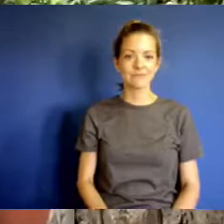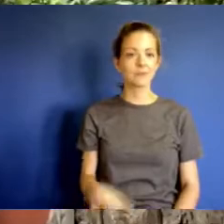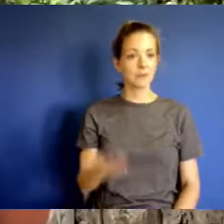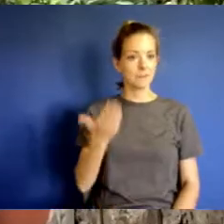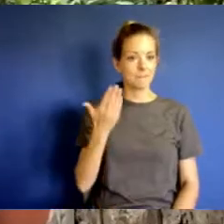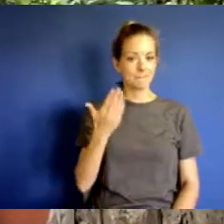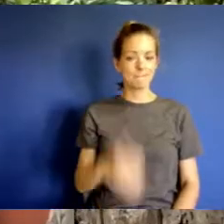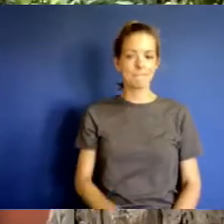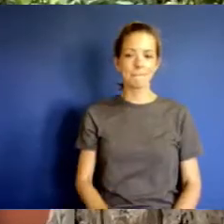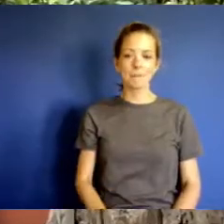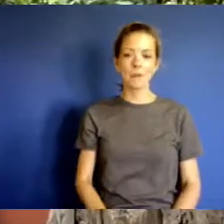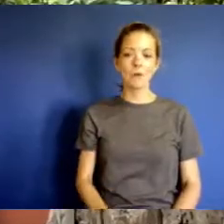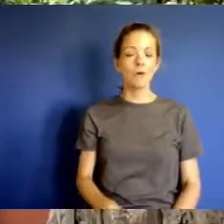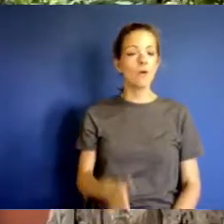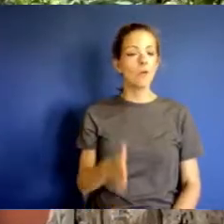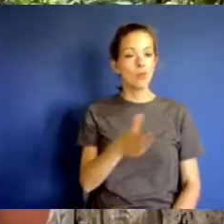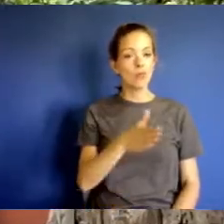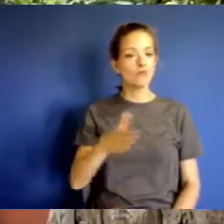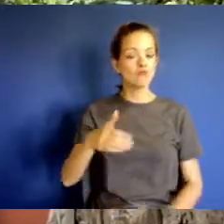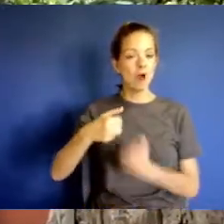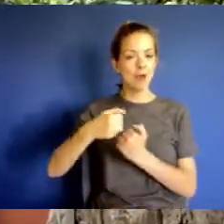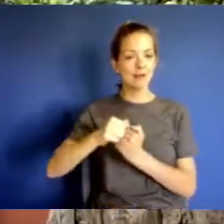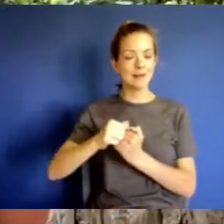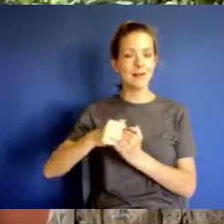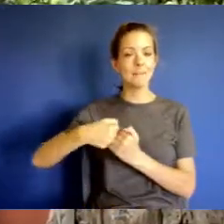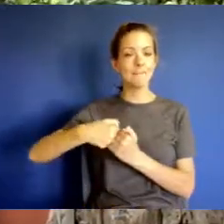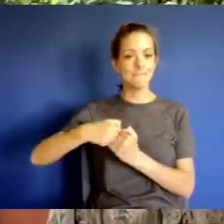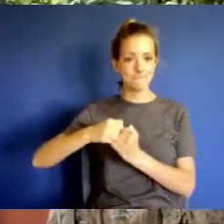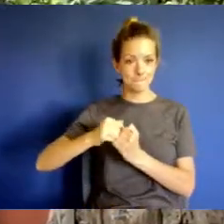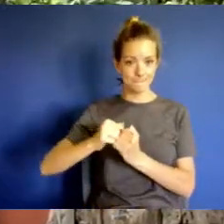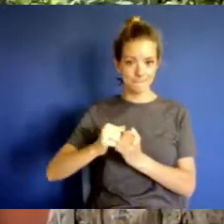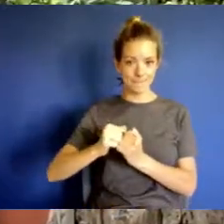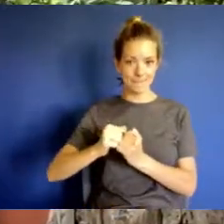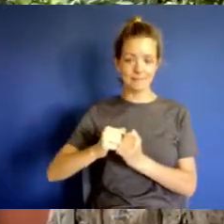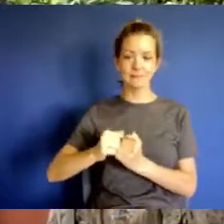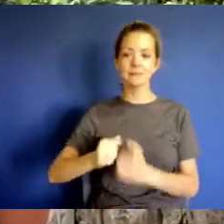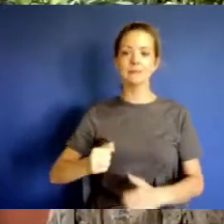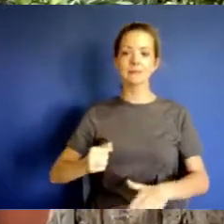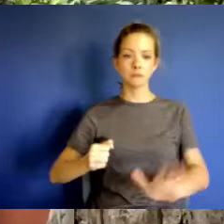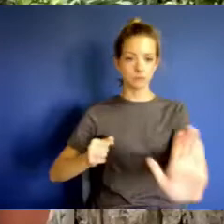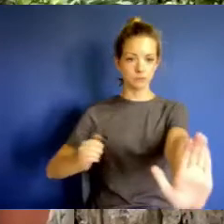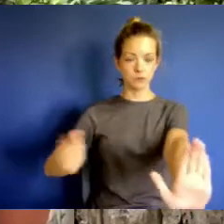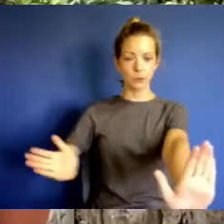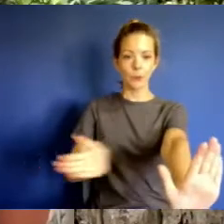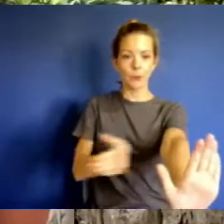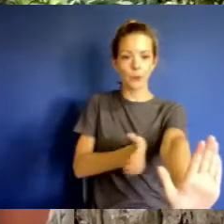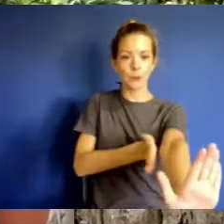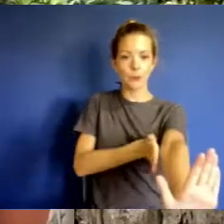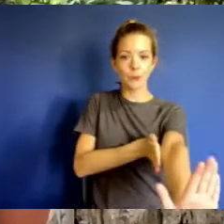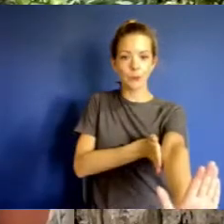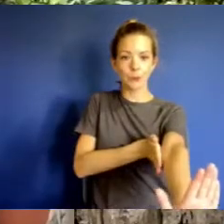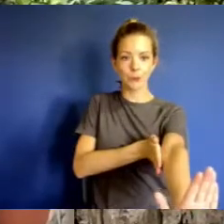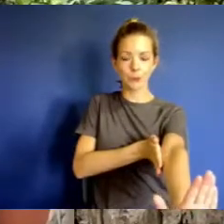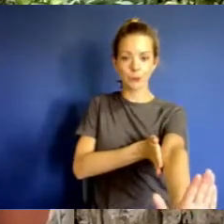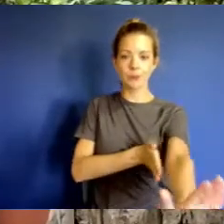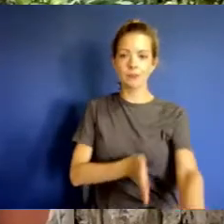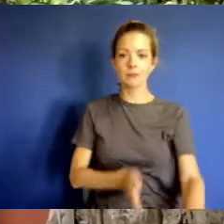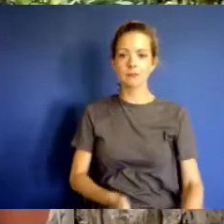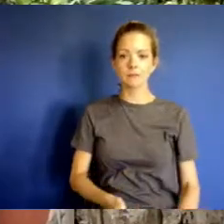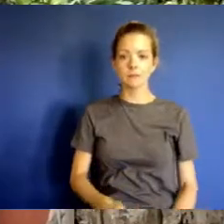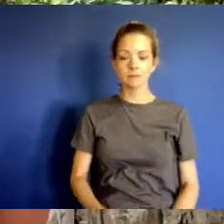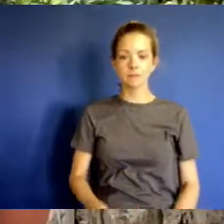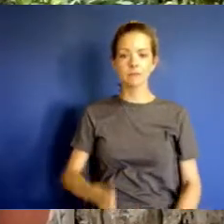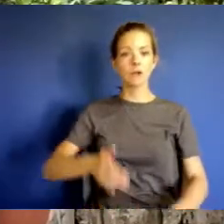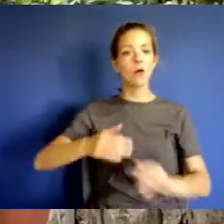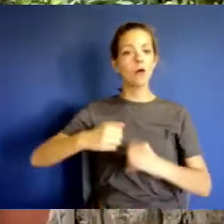Good. Okay, come up. You're going to bend the right knee. Bring the right inside, the right foot to the left inside